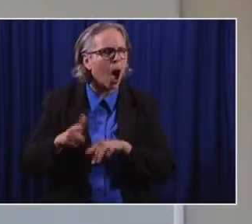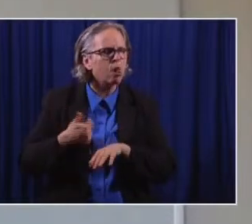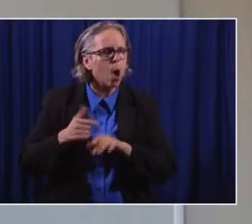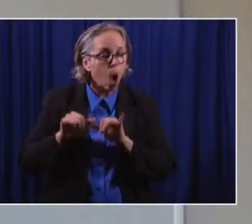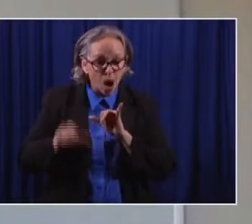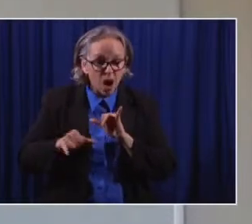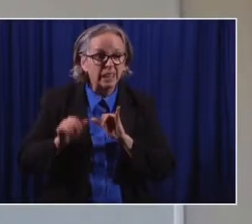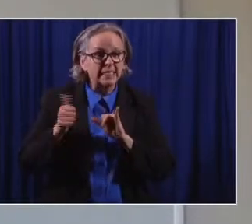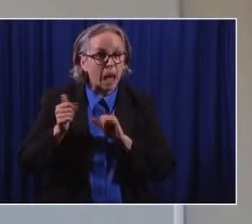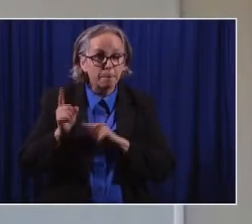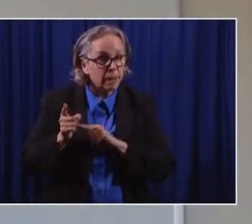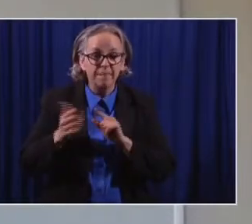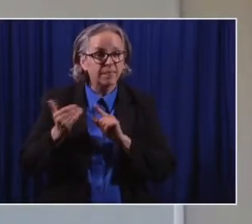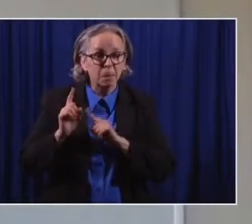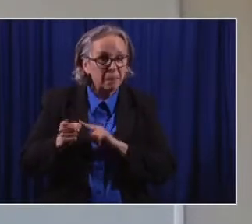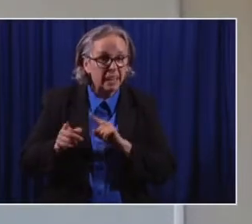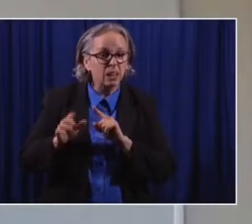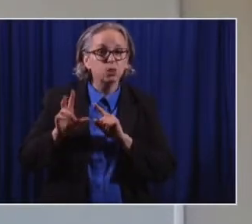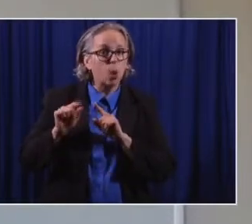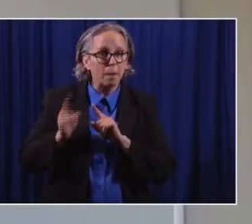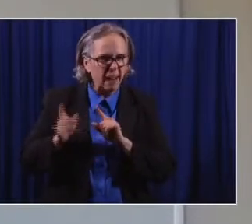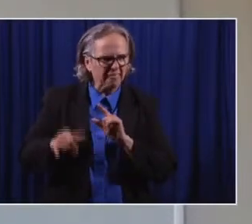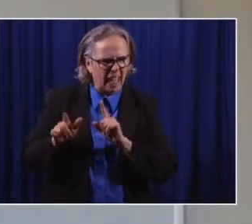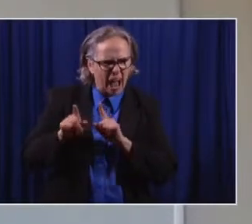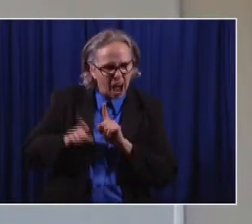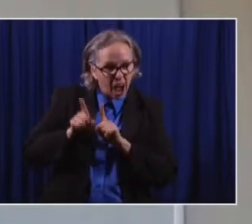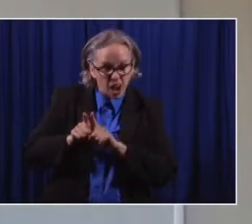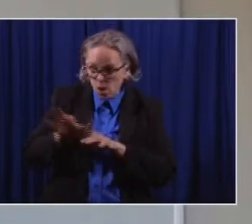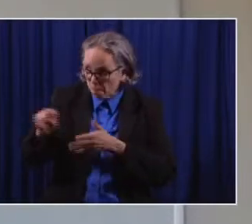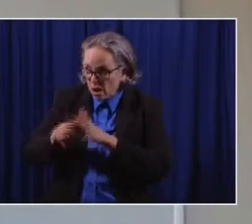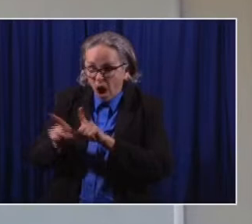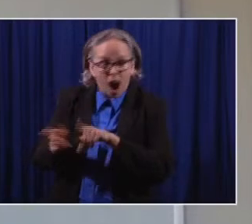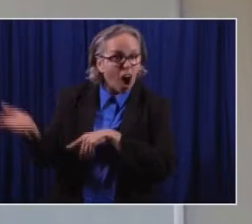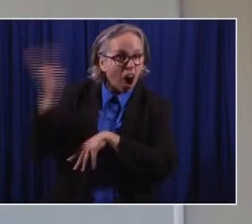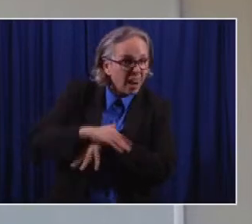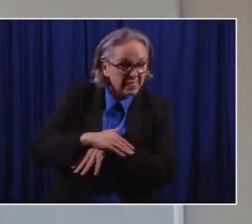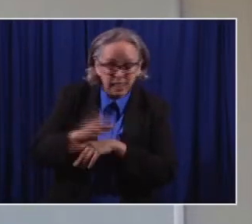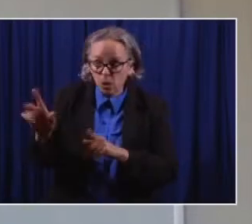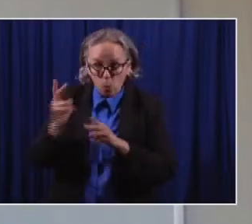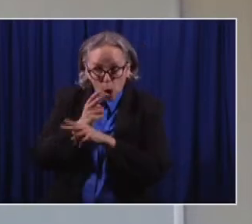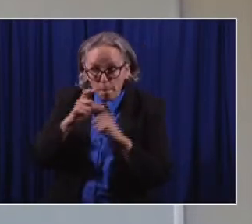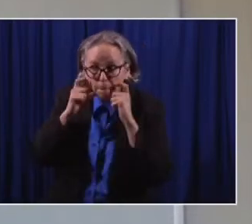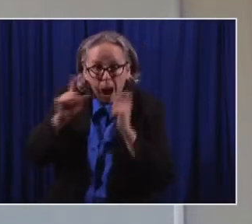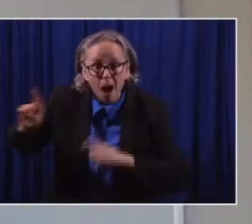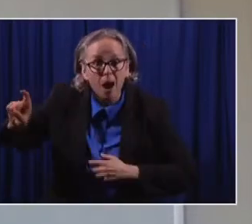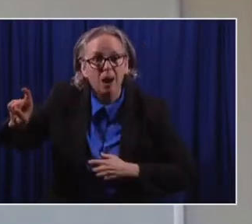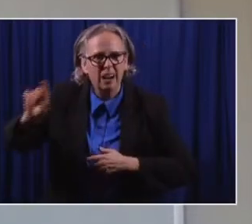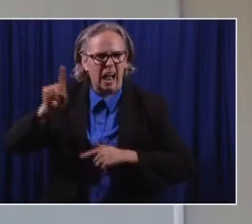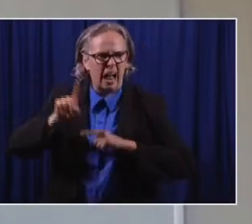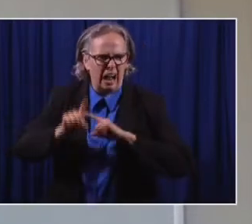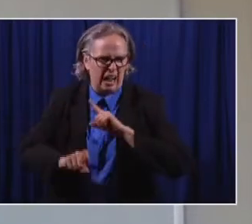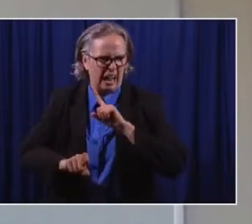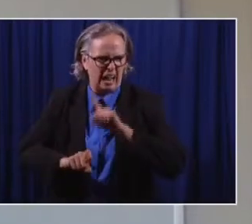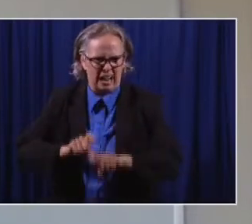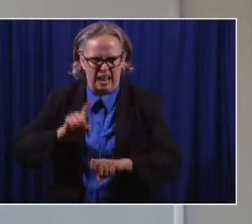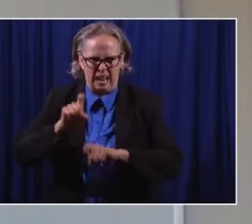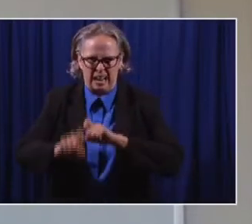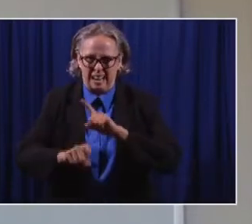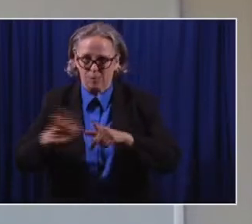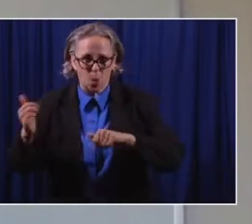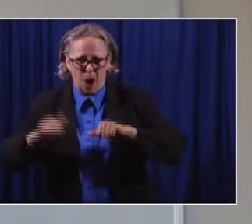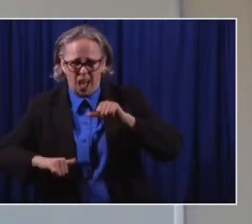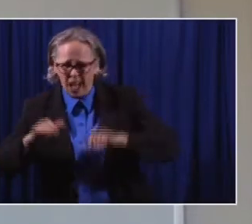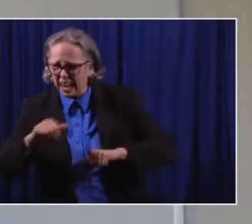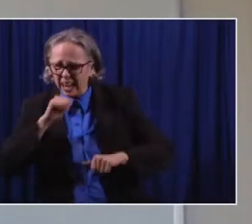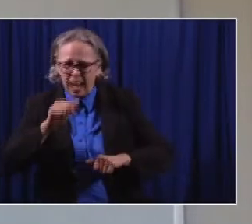there all day? Did you make direct contact? Did you have a mask? And that way, if we get in those situations where we're not sure the degree of exposure, the team